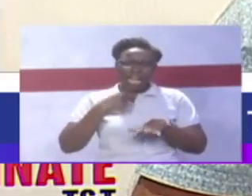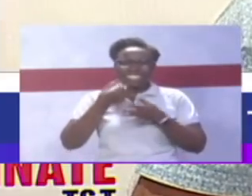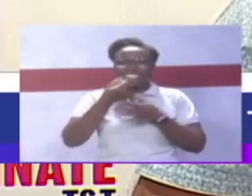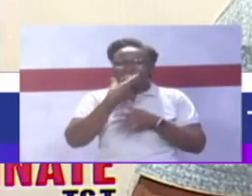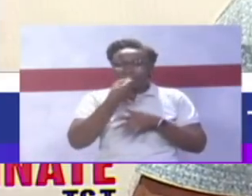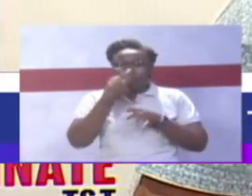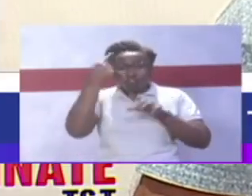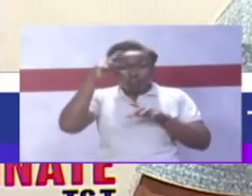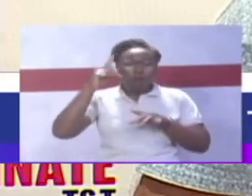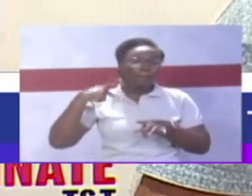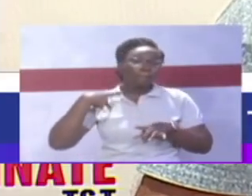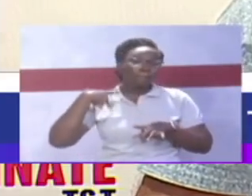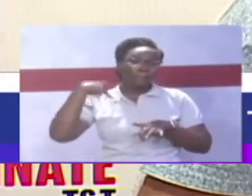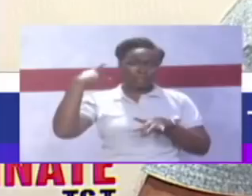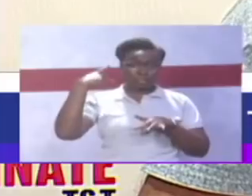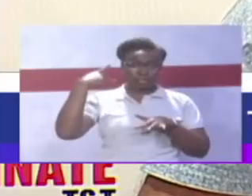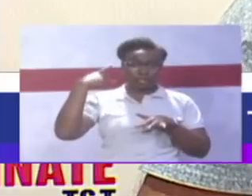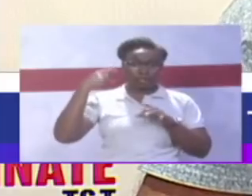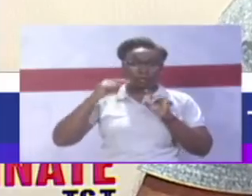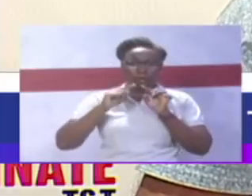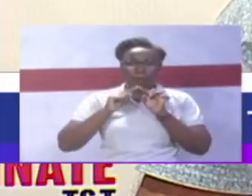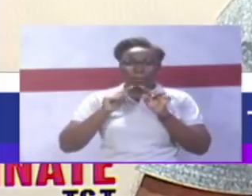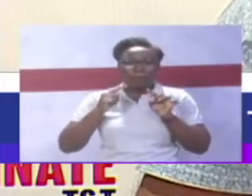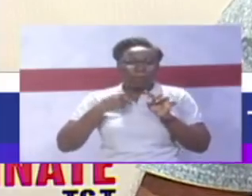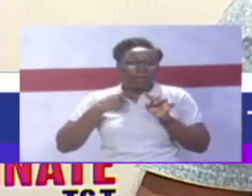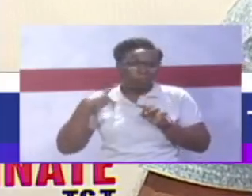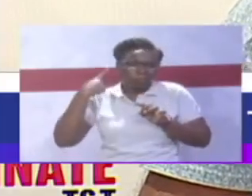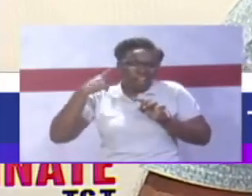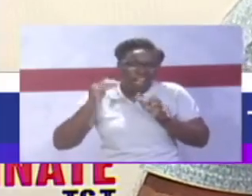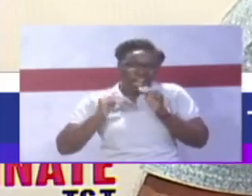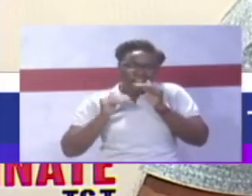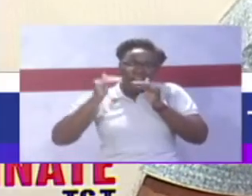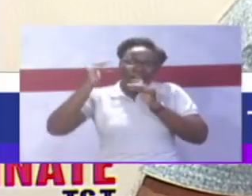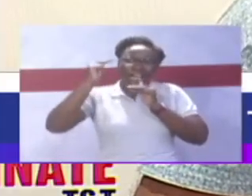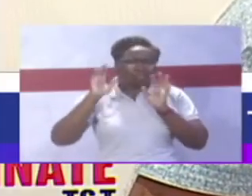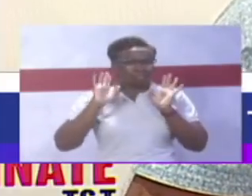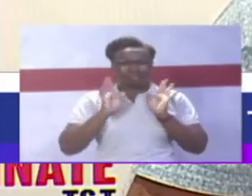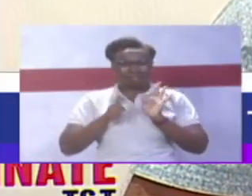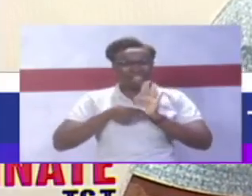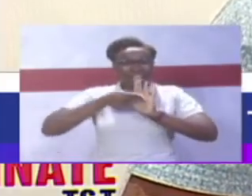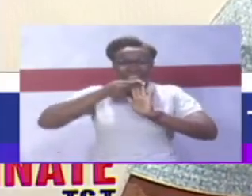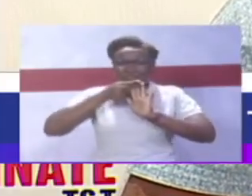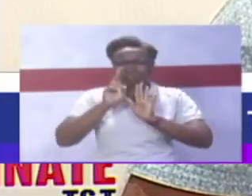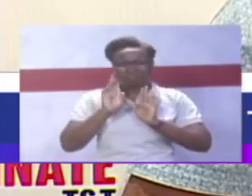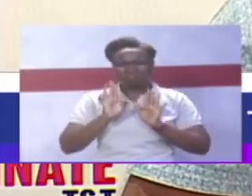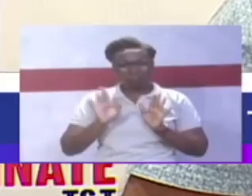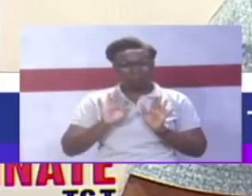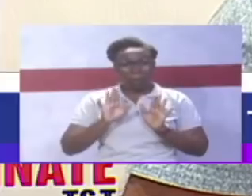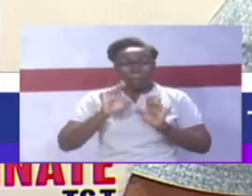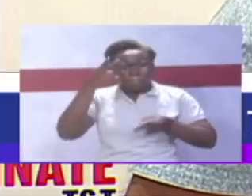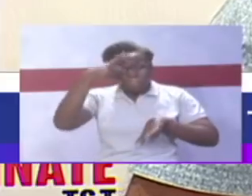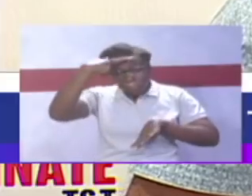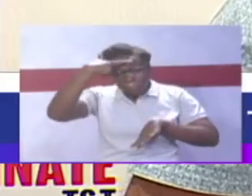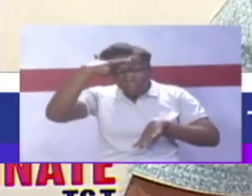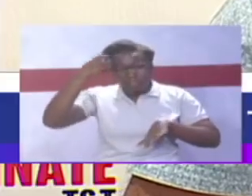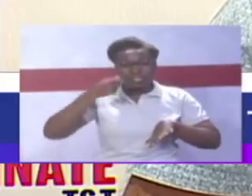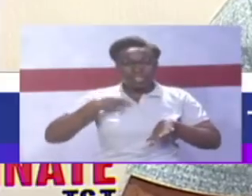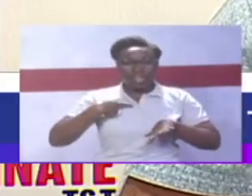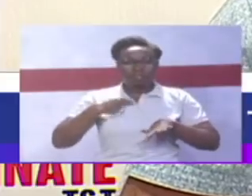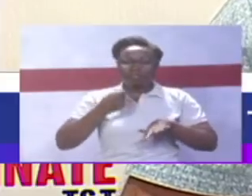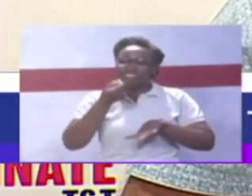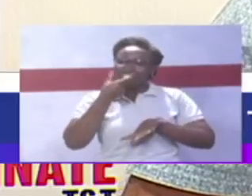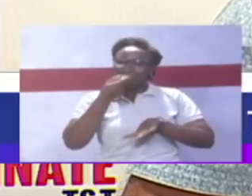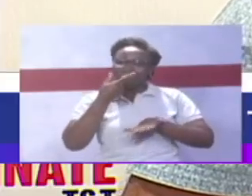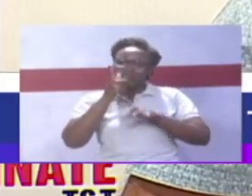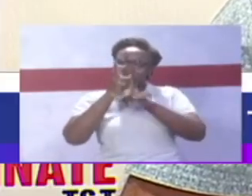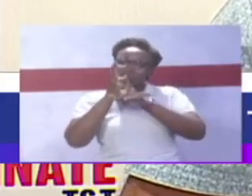but my blood pressure is never high because I take the medication, and I never thought of it as being